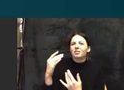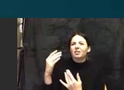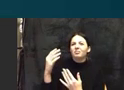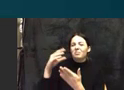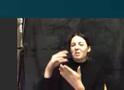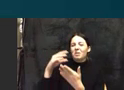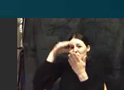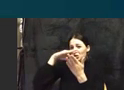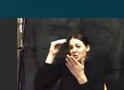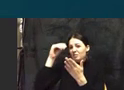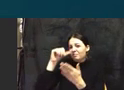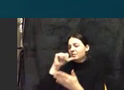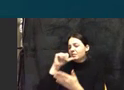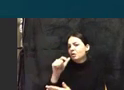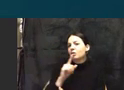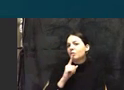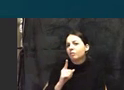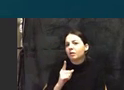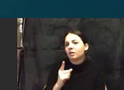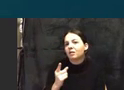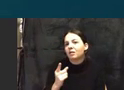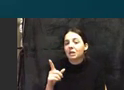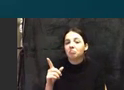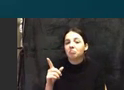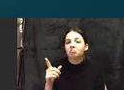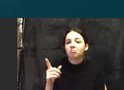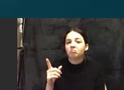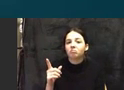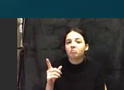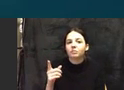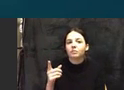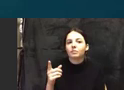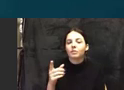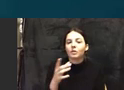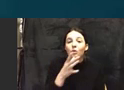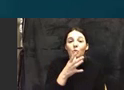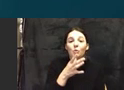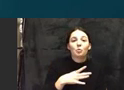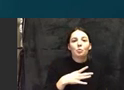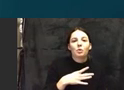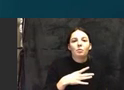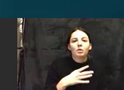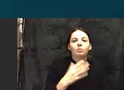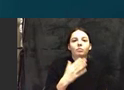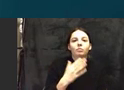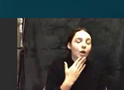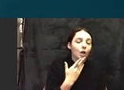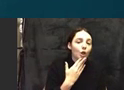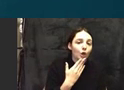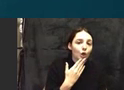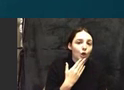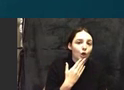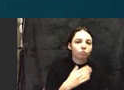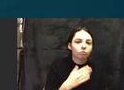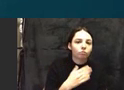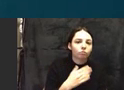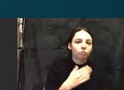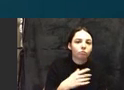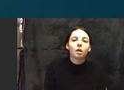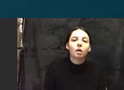series. My book was about Sally Ride, who was the first U.S. female astronaut in